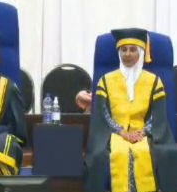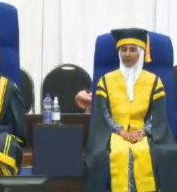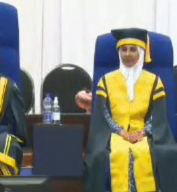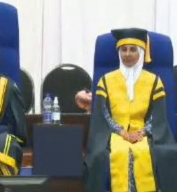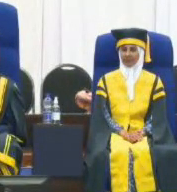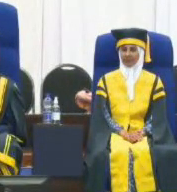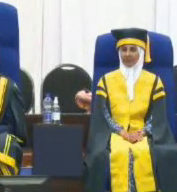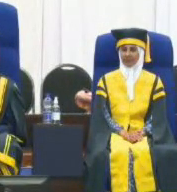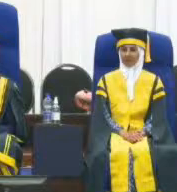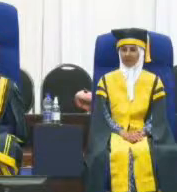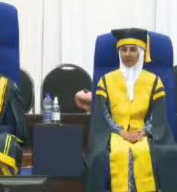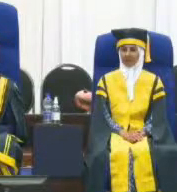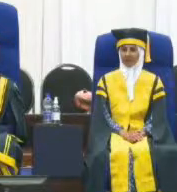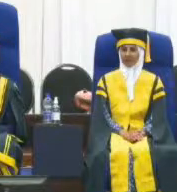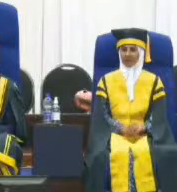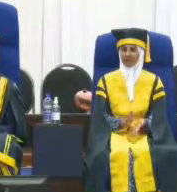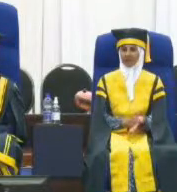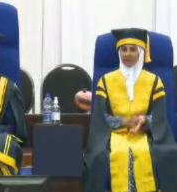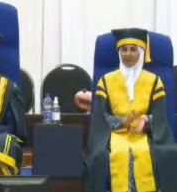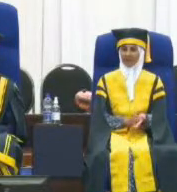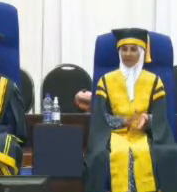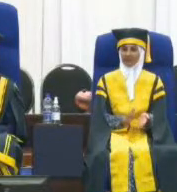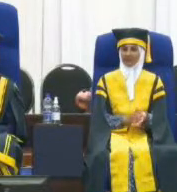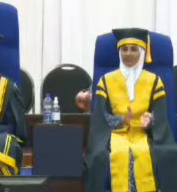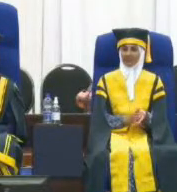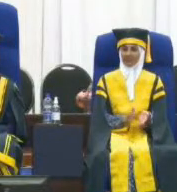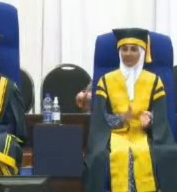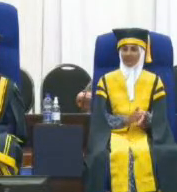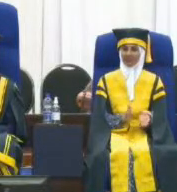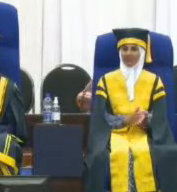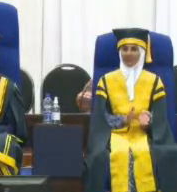Senelizwi Nonkevu.